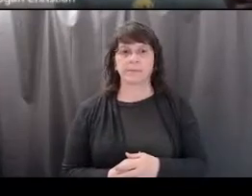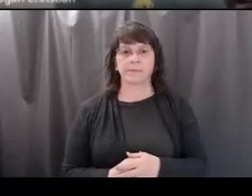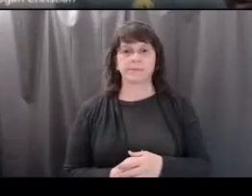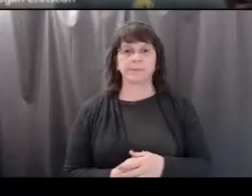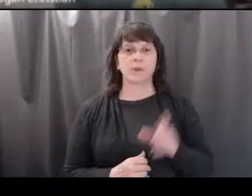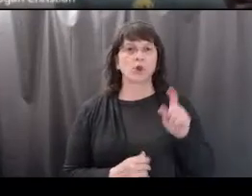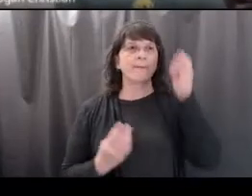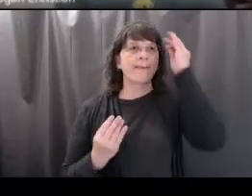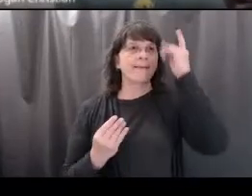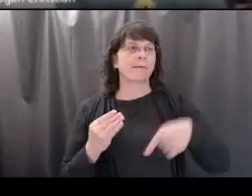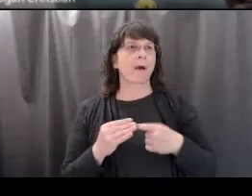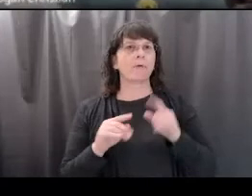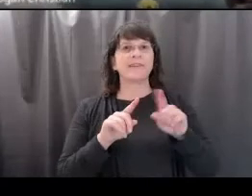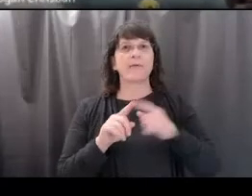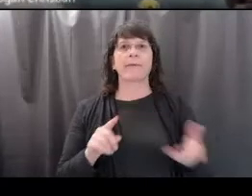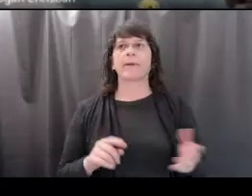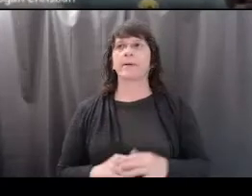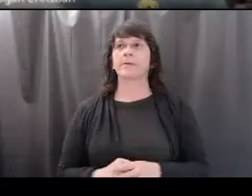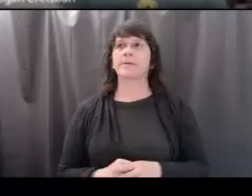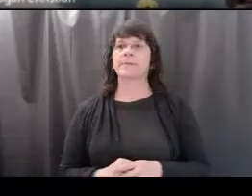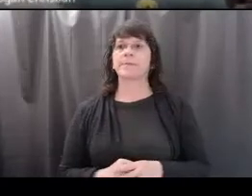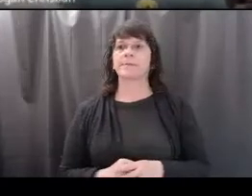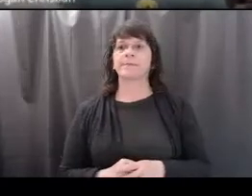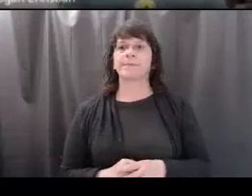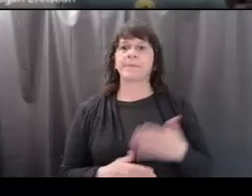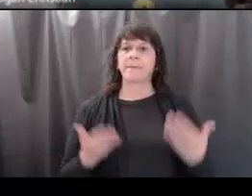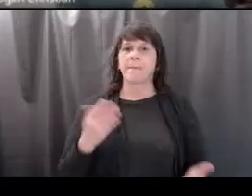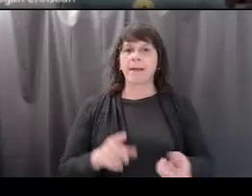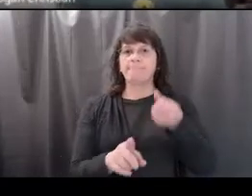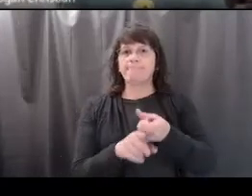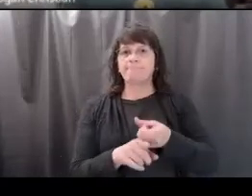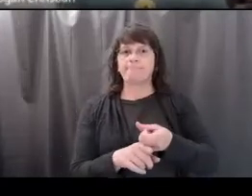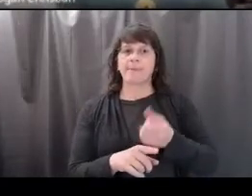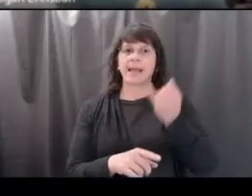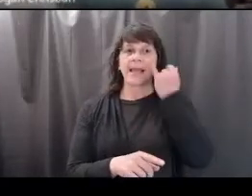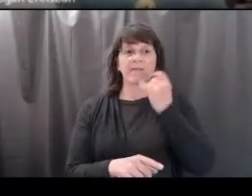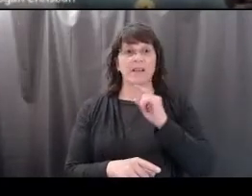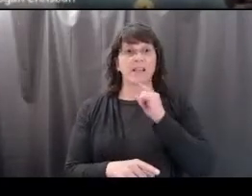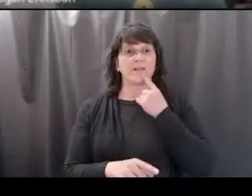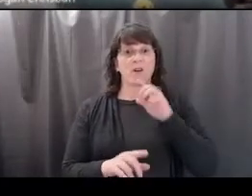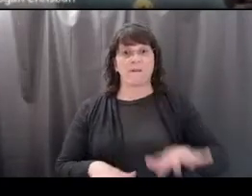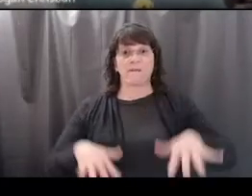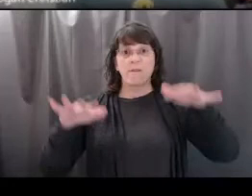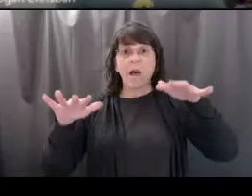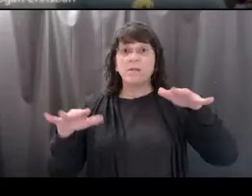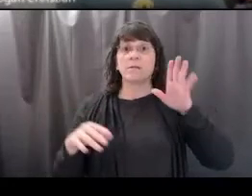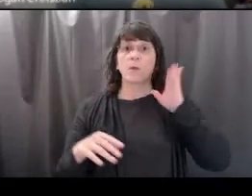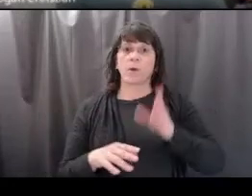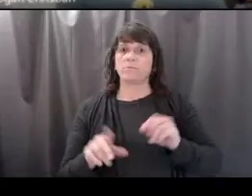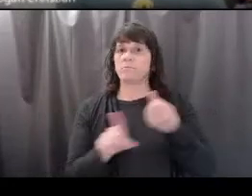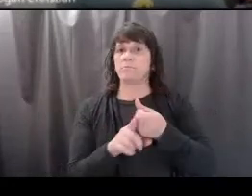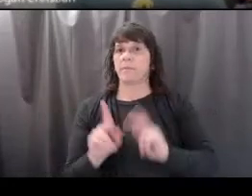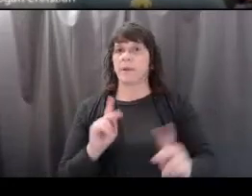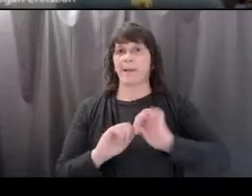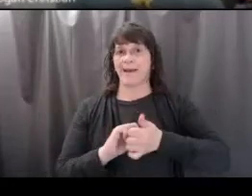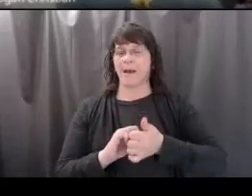So you should be thinking of some different things that might impact how severe a flood would be. The first one